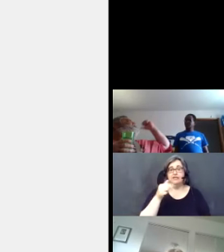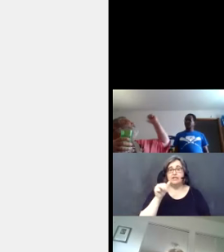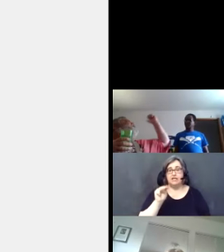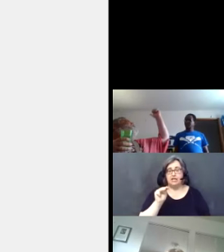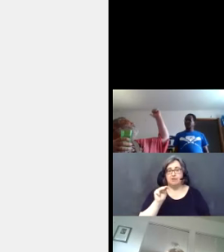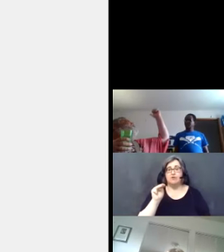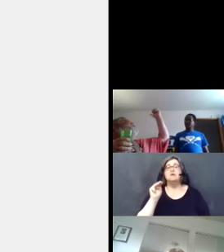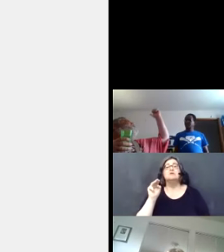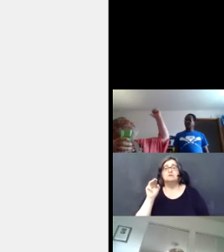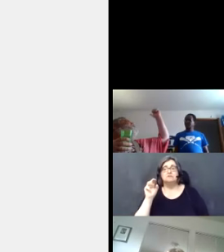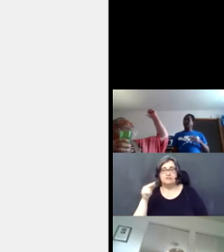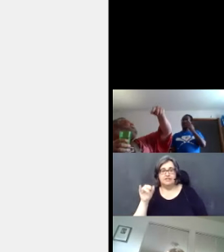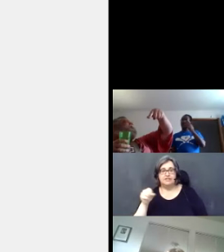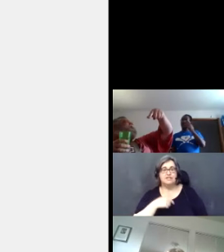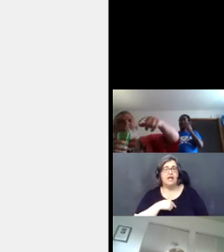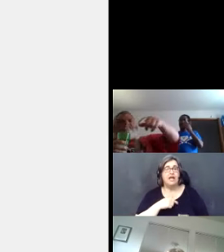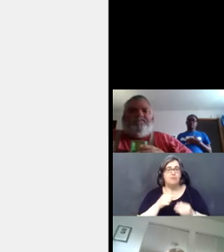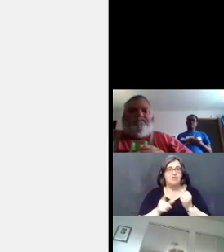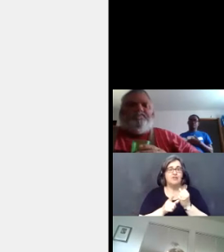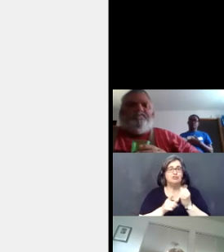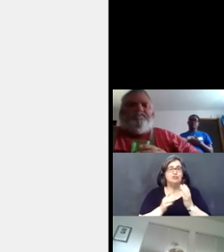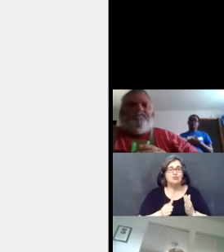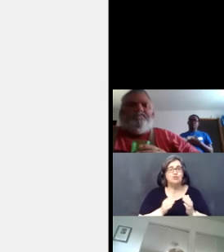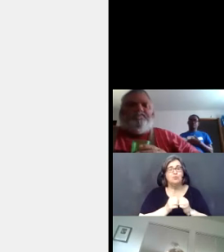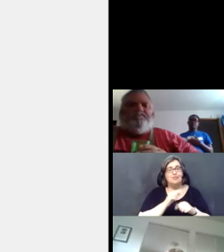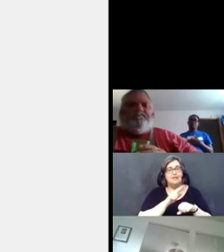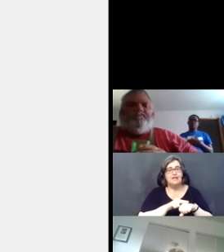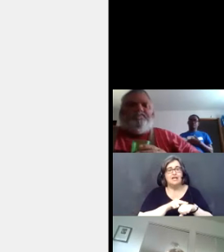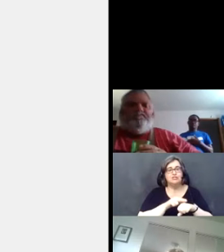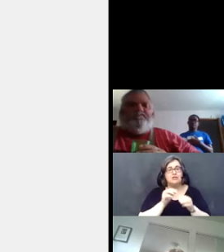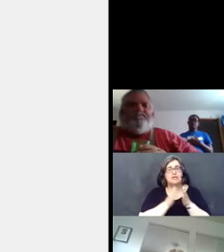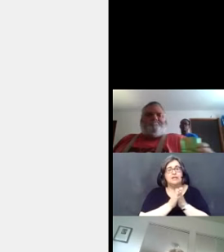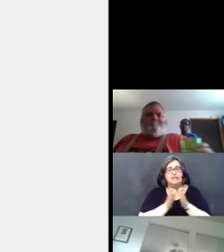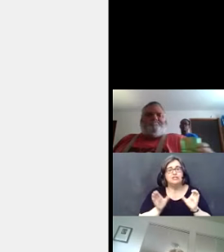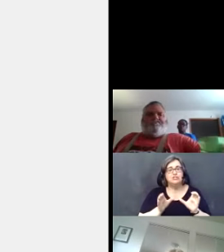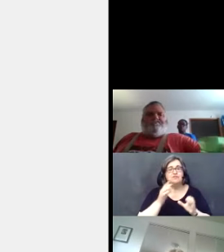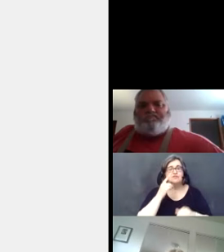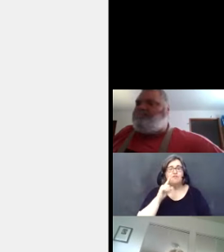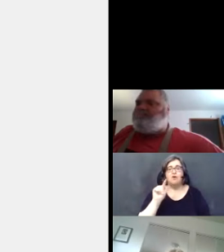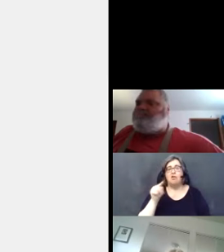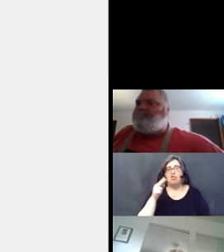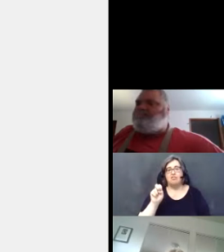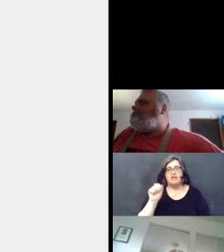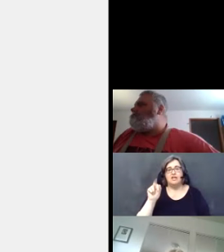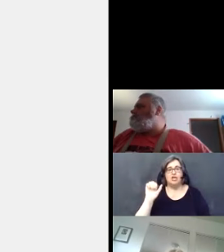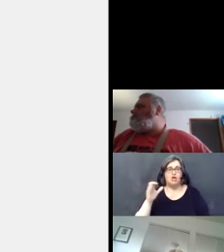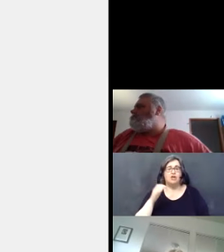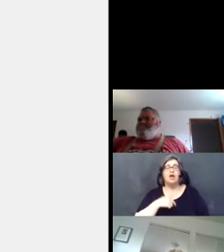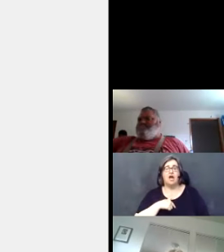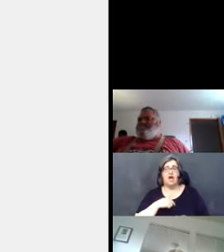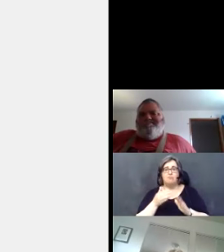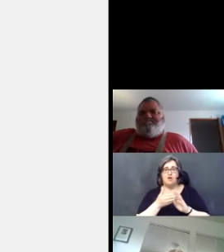Initiative with the ARC of the United States. Now, I am be function as a moderator for today's webinar, and I'm joined by